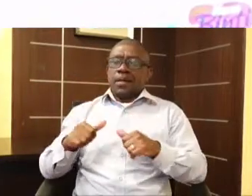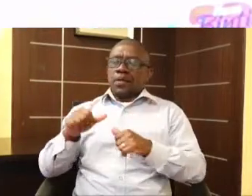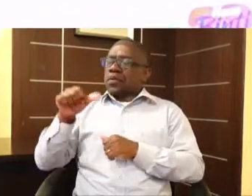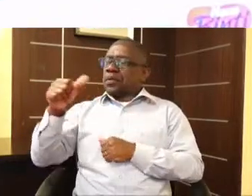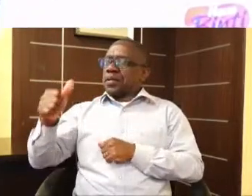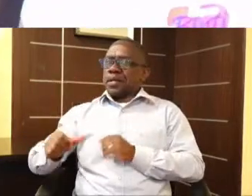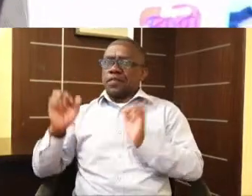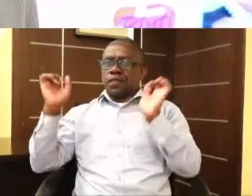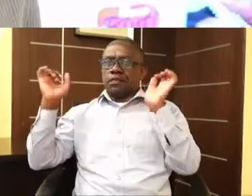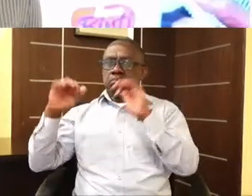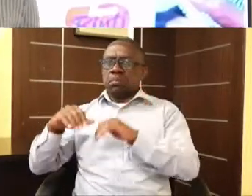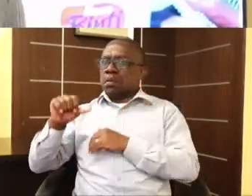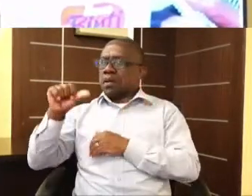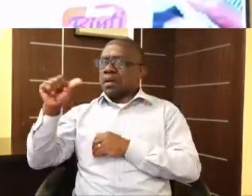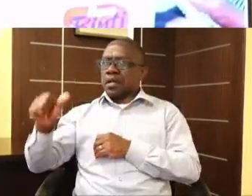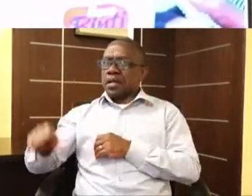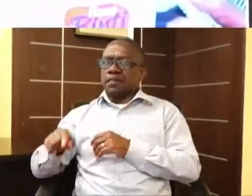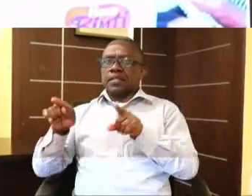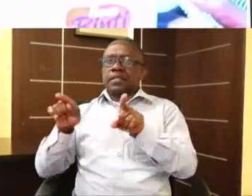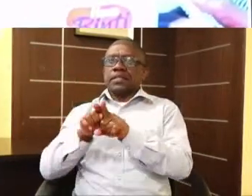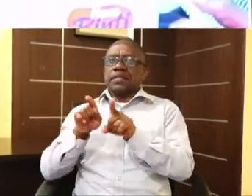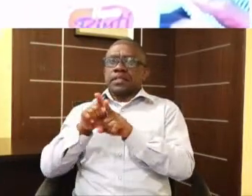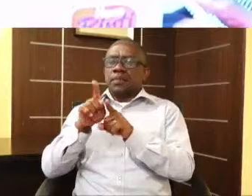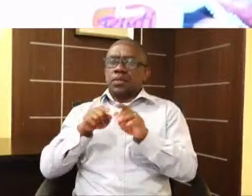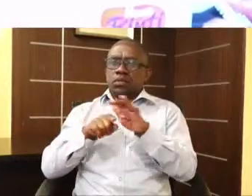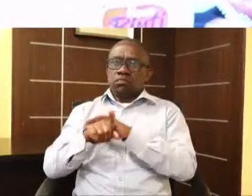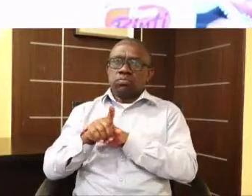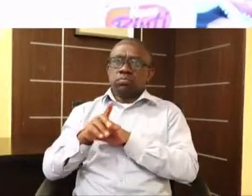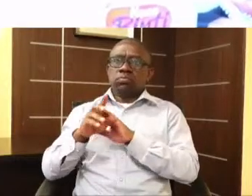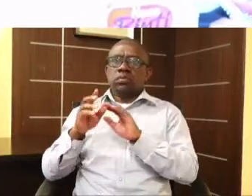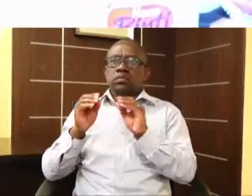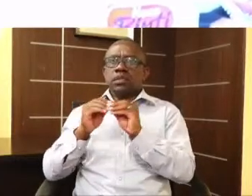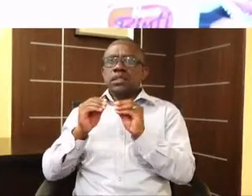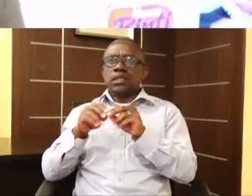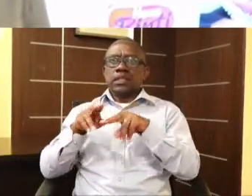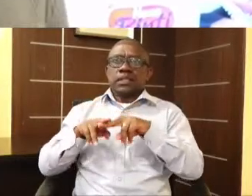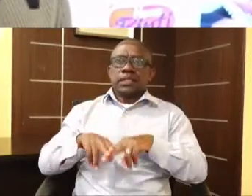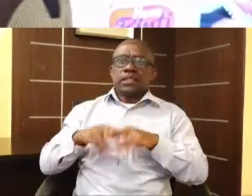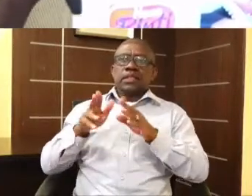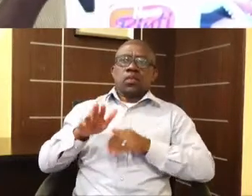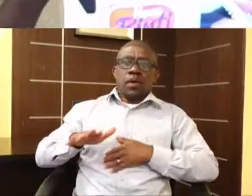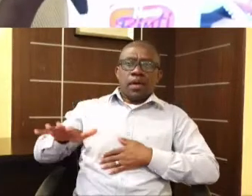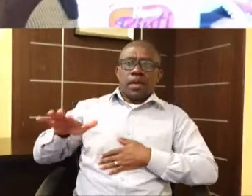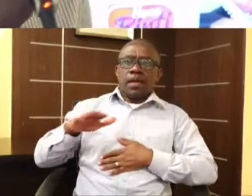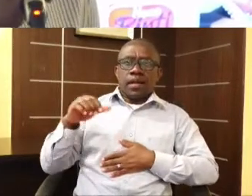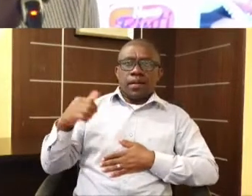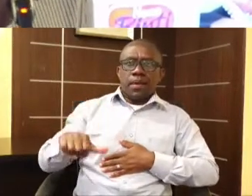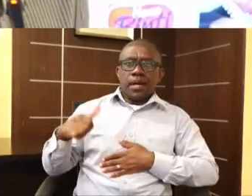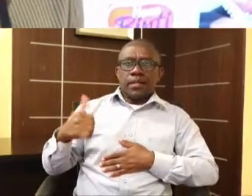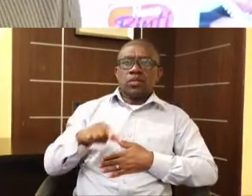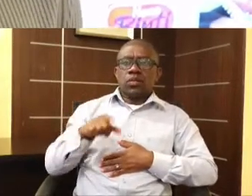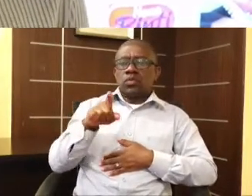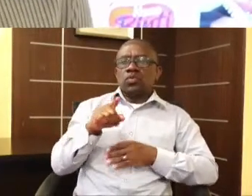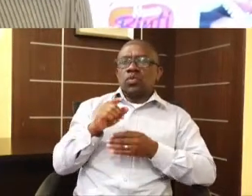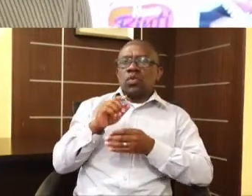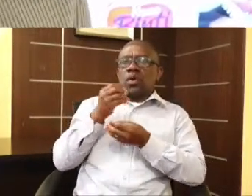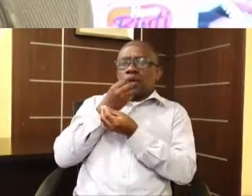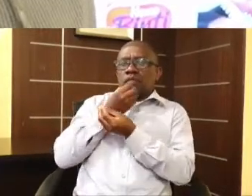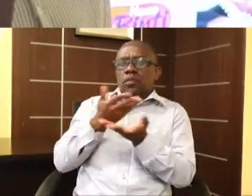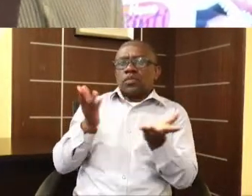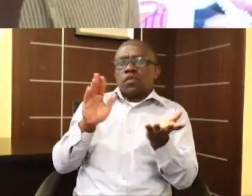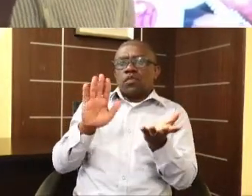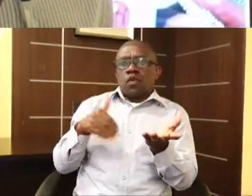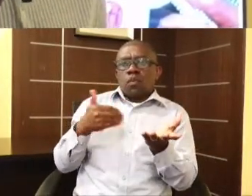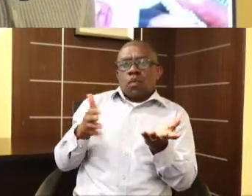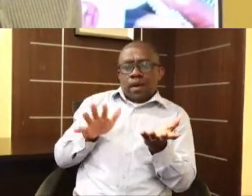conferences, you've never been into such a luxurious setting or space. Where's your source of information about issues